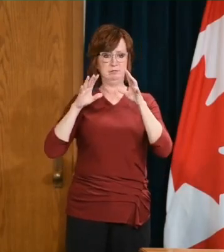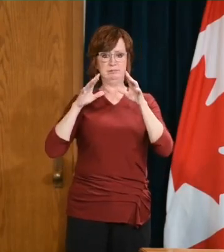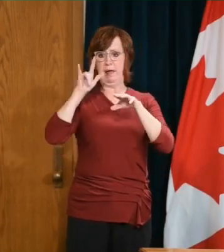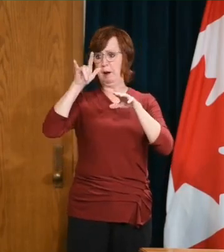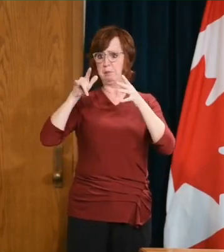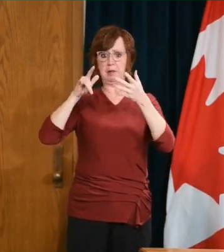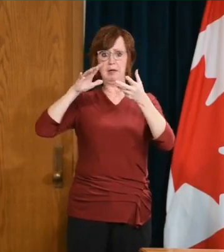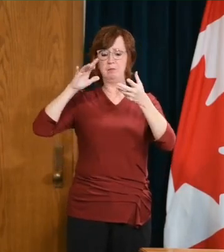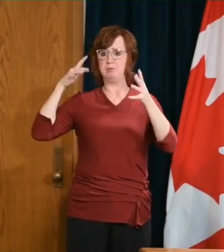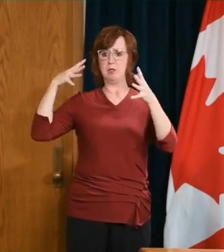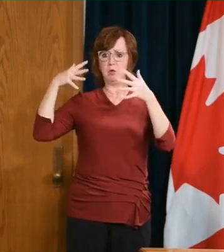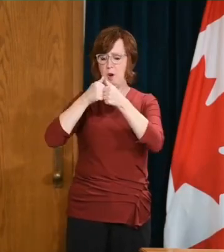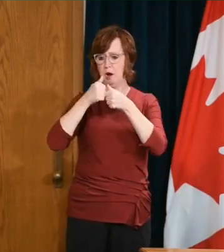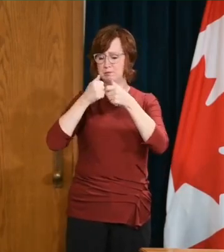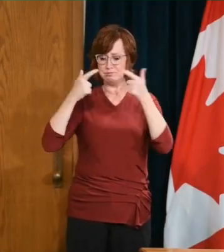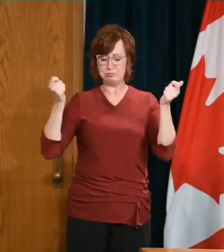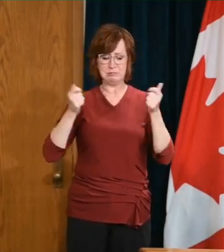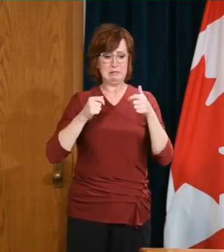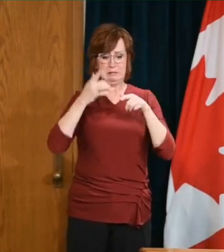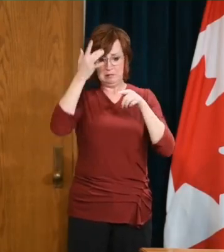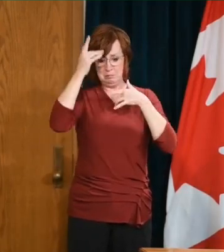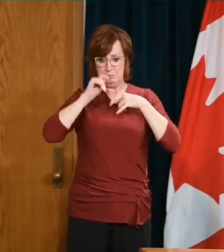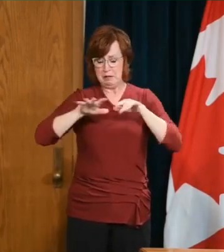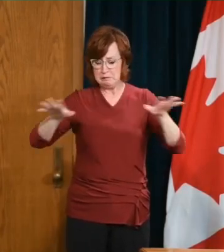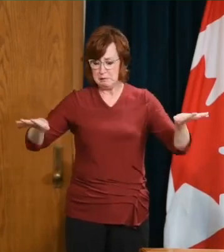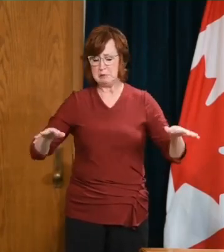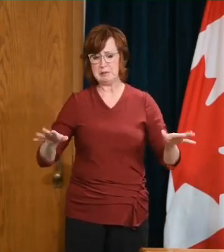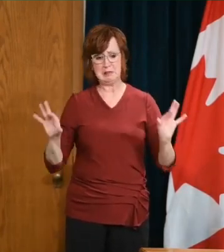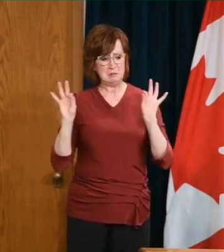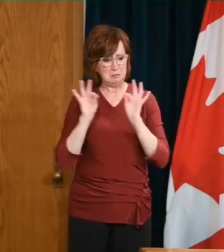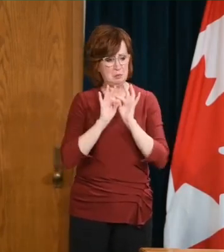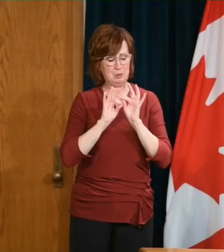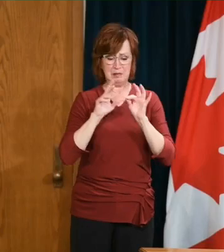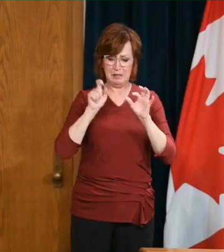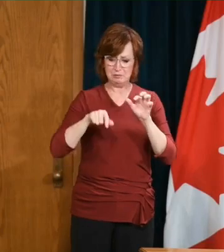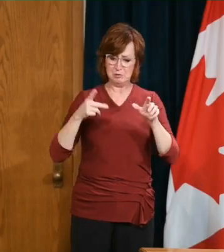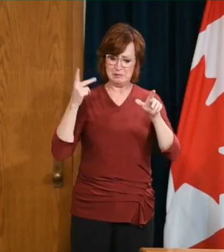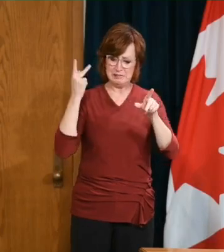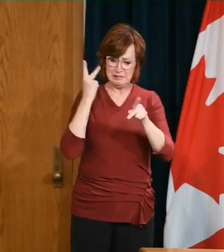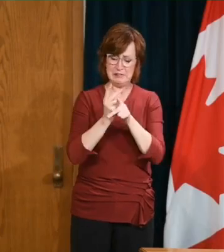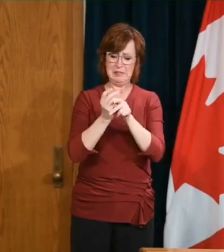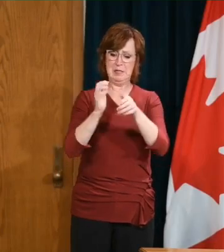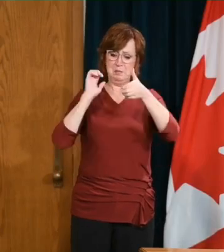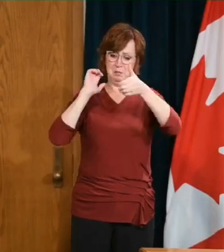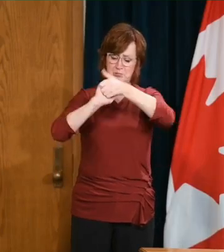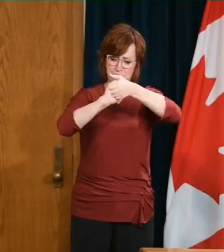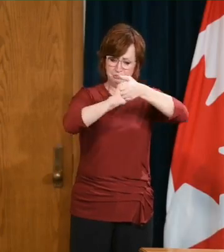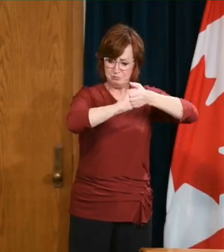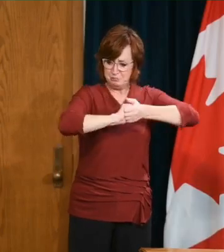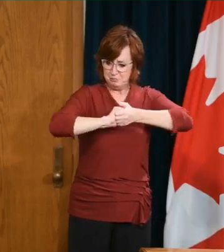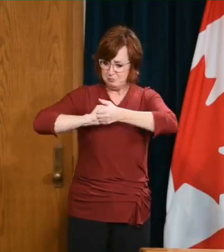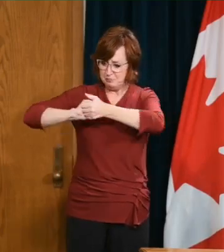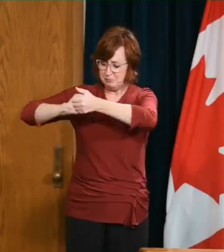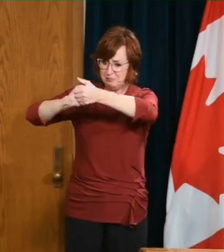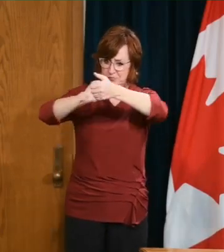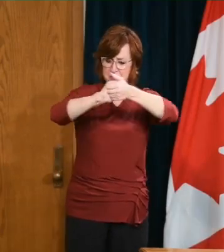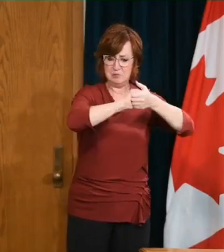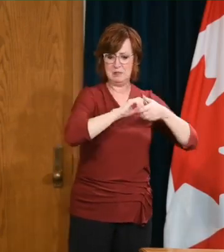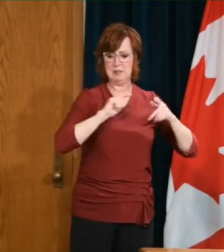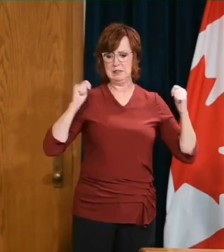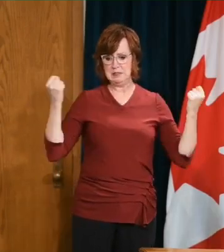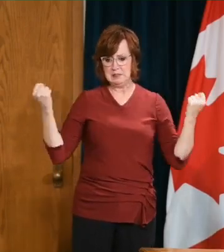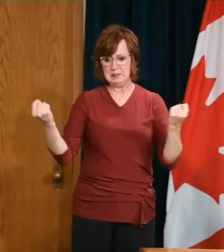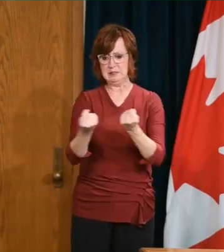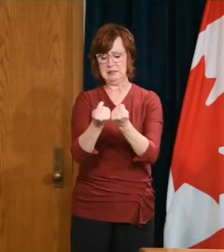of a pandemic, it is even more important that our nations strengthen our resolve to work together to fight this unseen enemy,